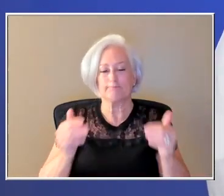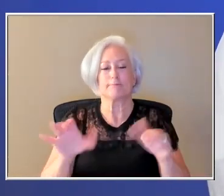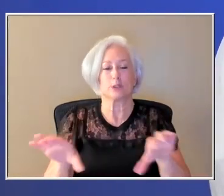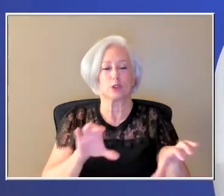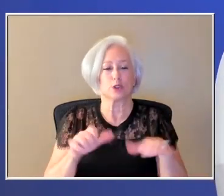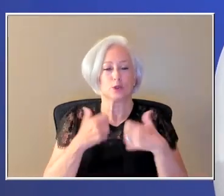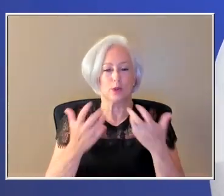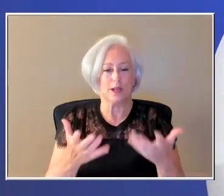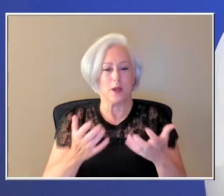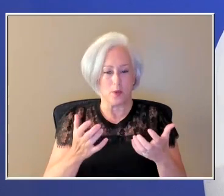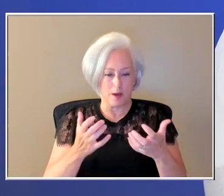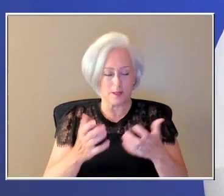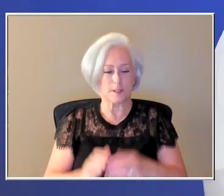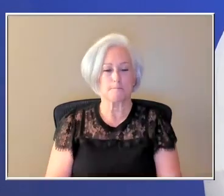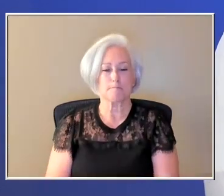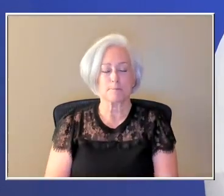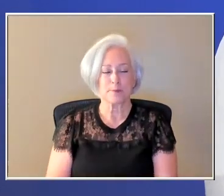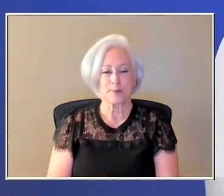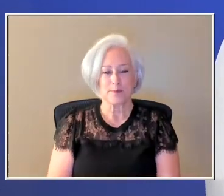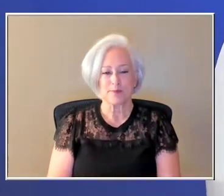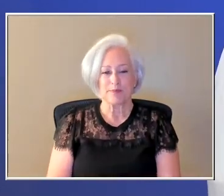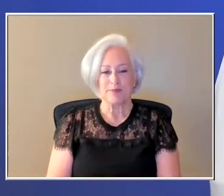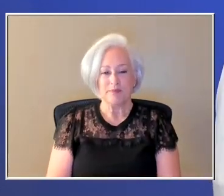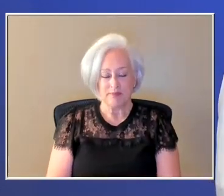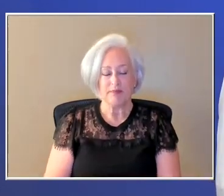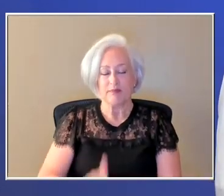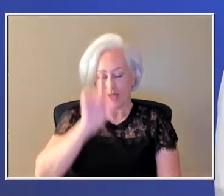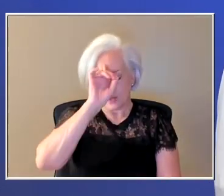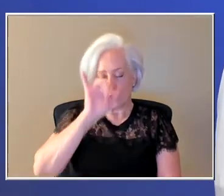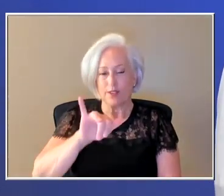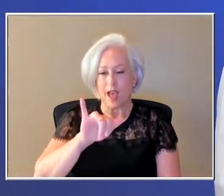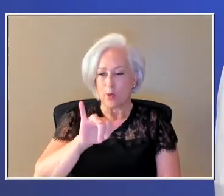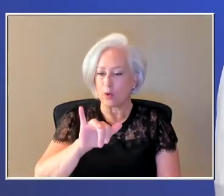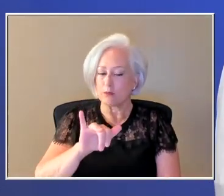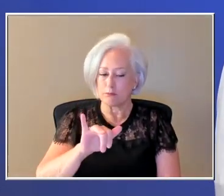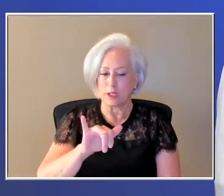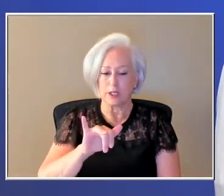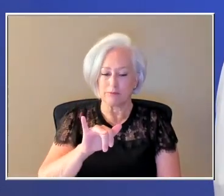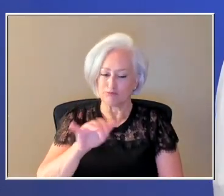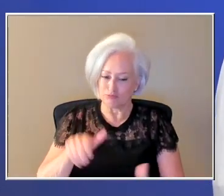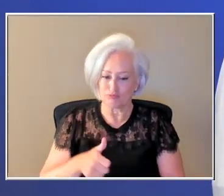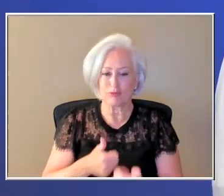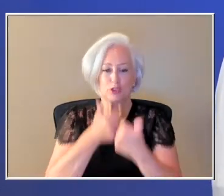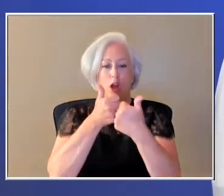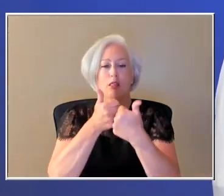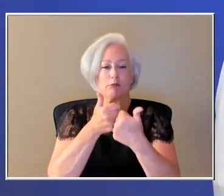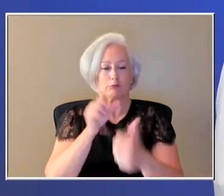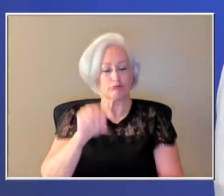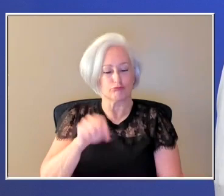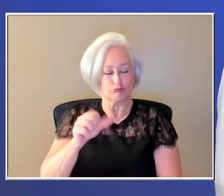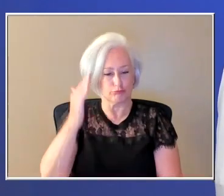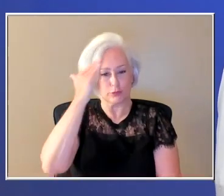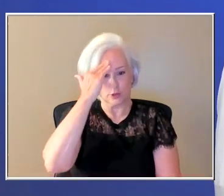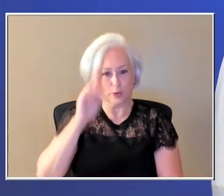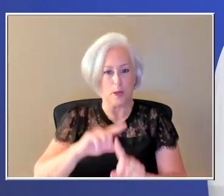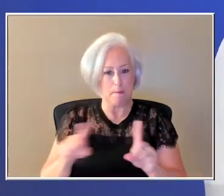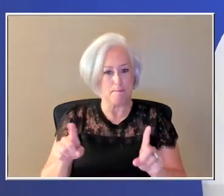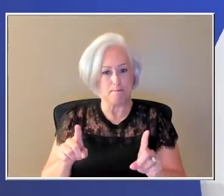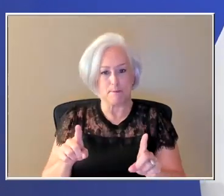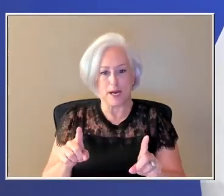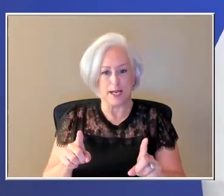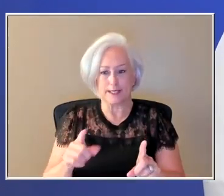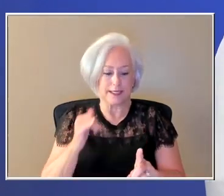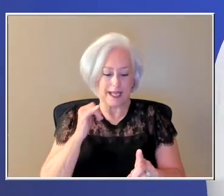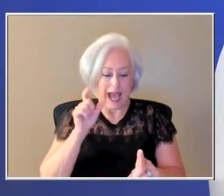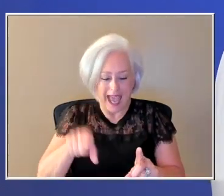would be a long mountain to climb, but I knew I wouldn't be able to climb it if I didn't just start.